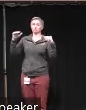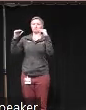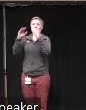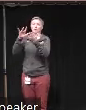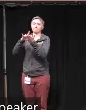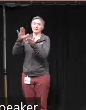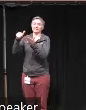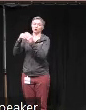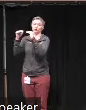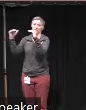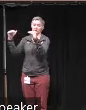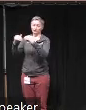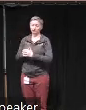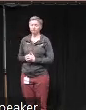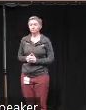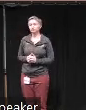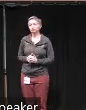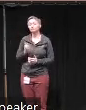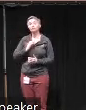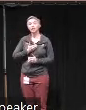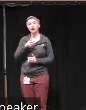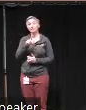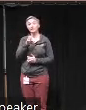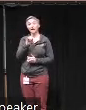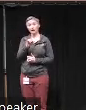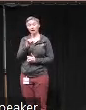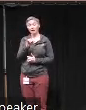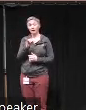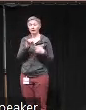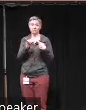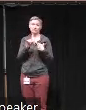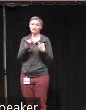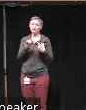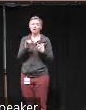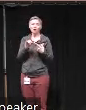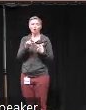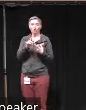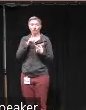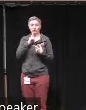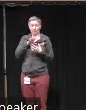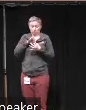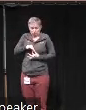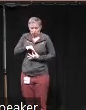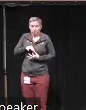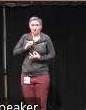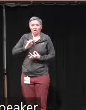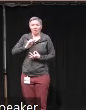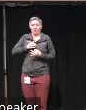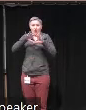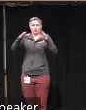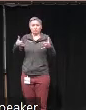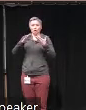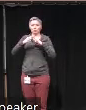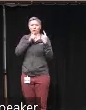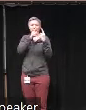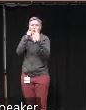And our DEI agenda, which is central to our overall community missions, we really have